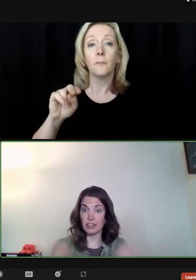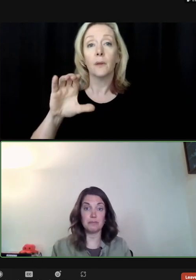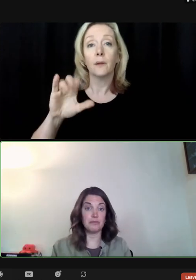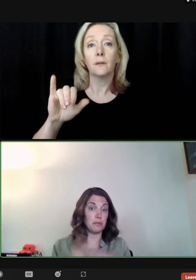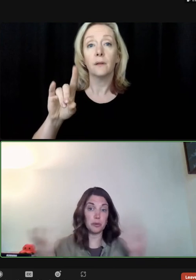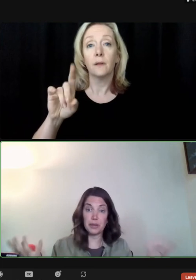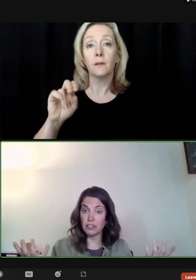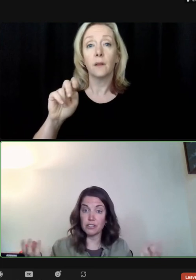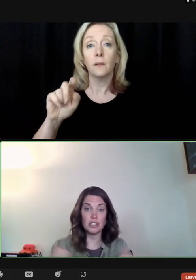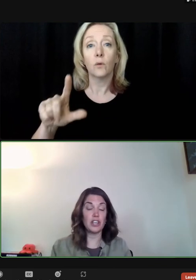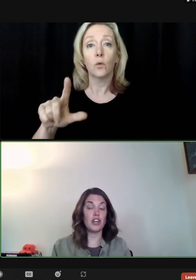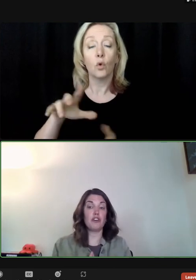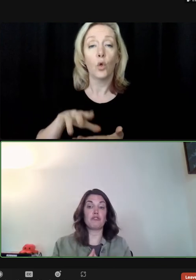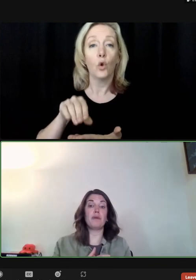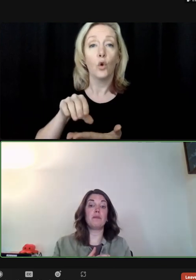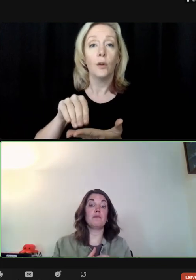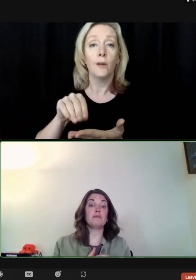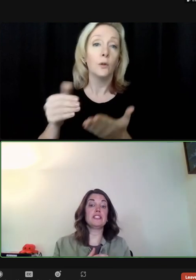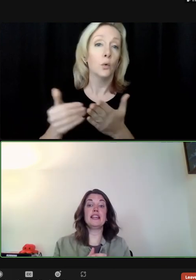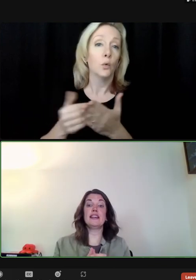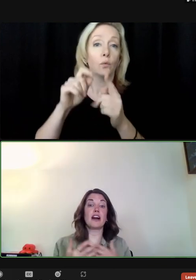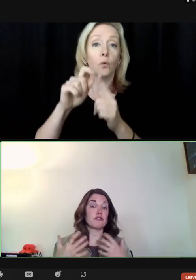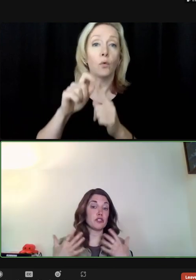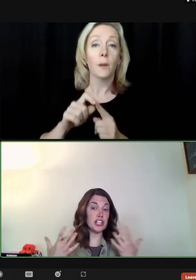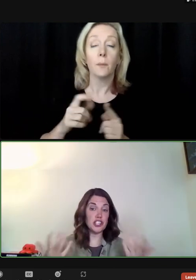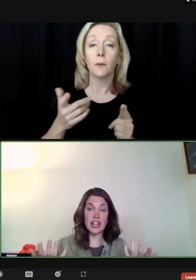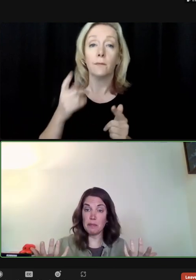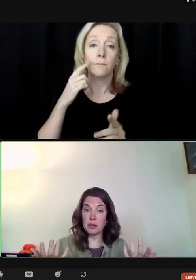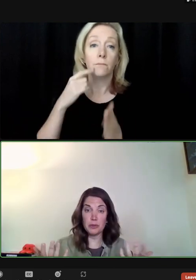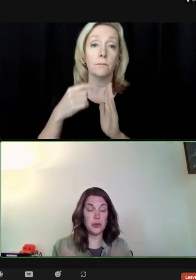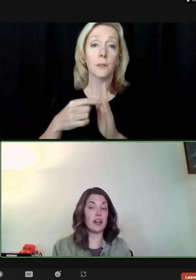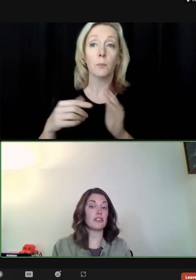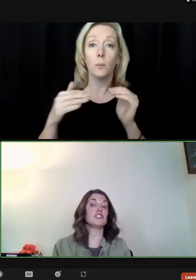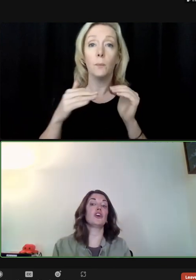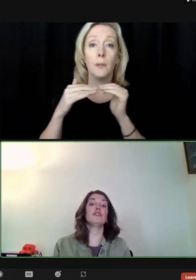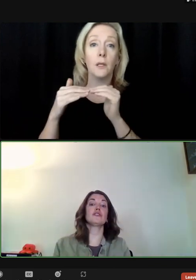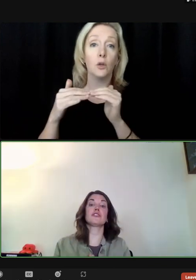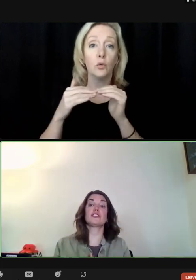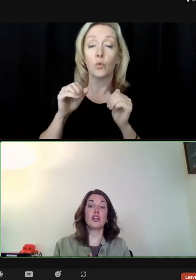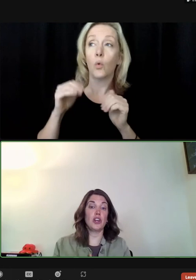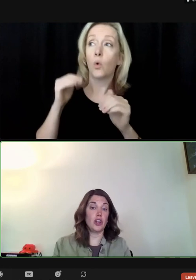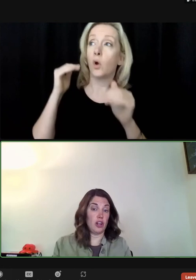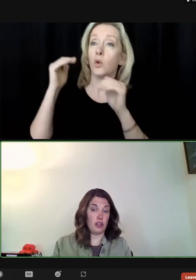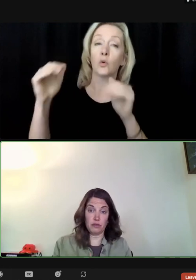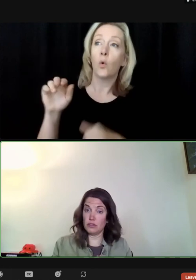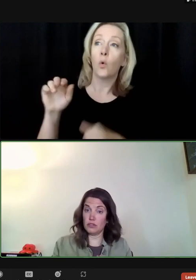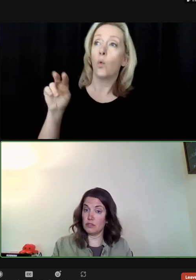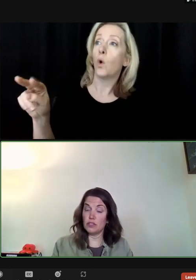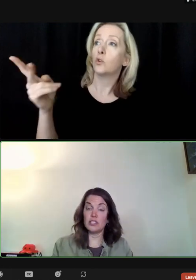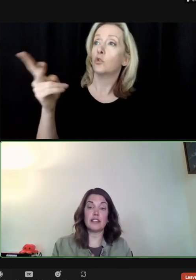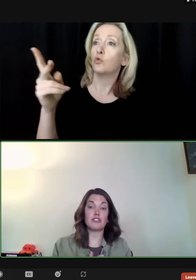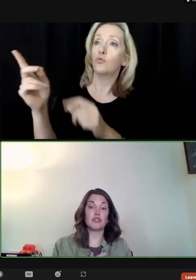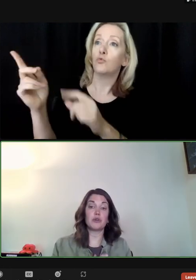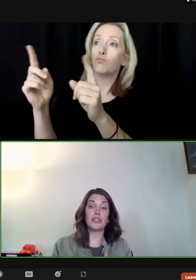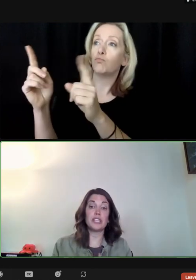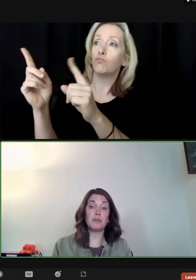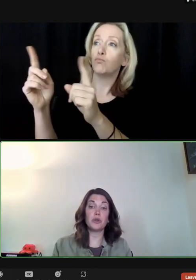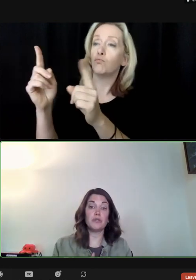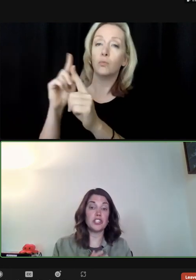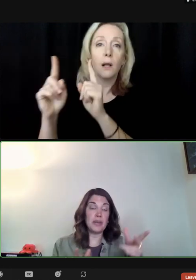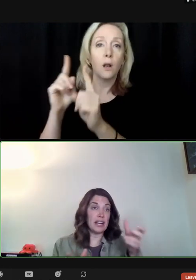right, from their peers, from seeing a conversation happen between other adults.